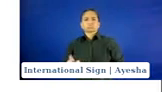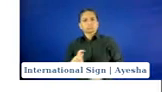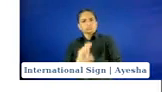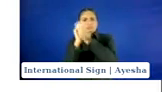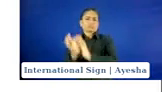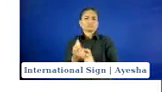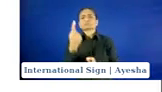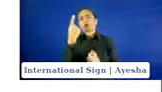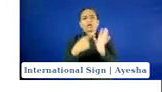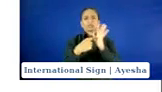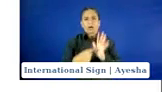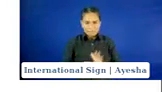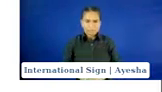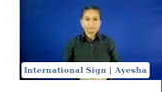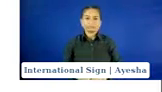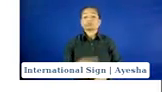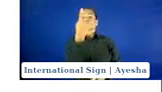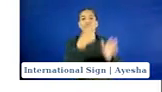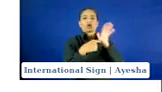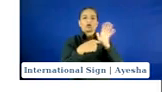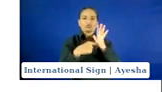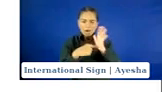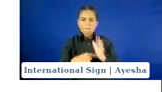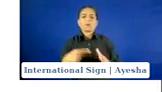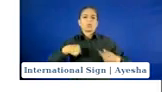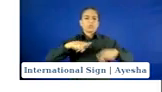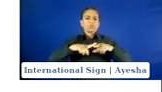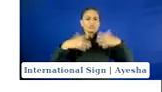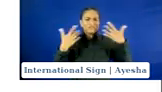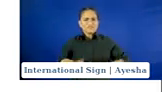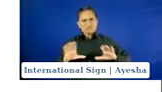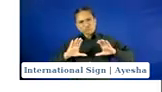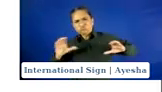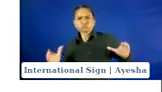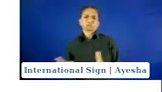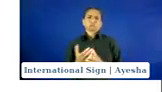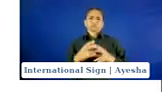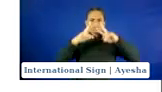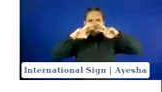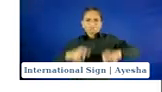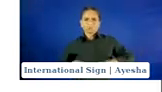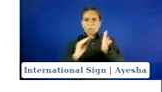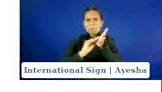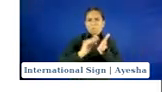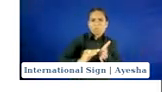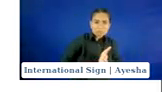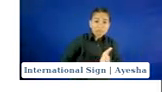comprehensive situation analysis of social protection that was done for persons with disability in Vietnam.